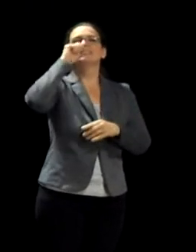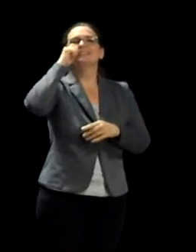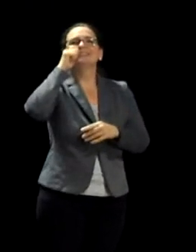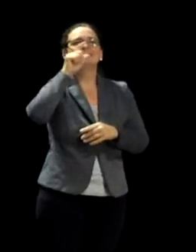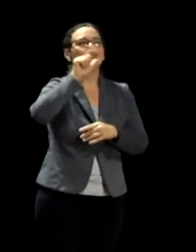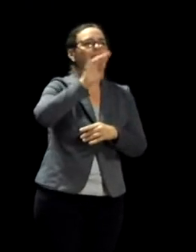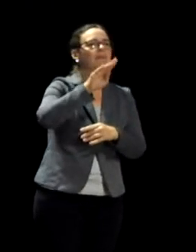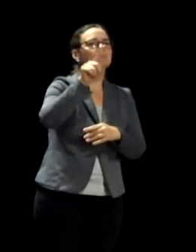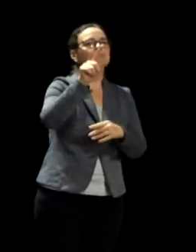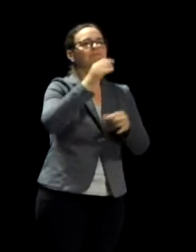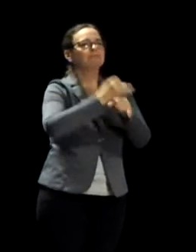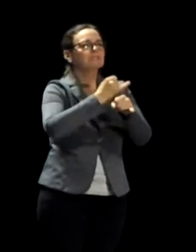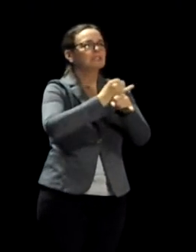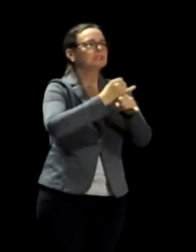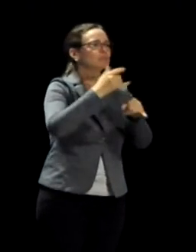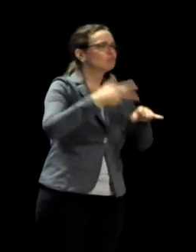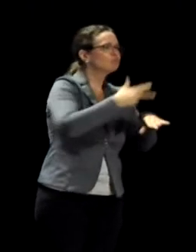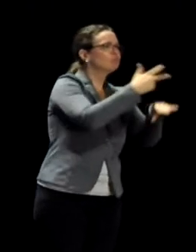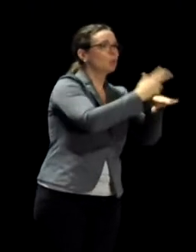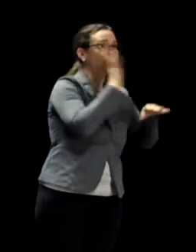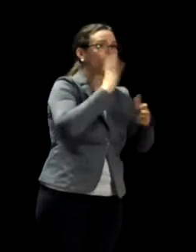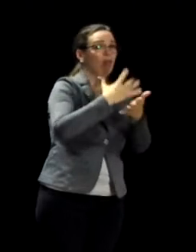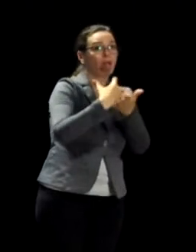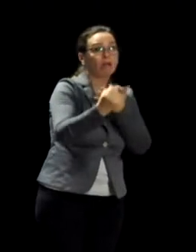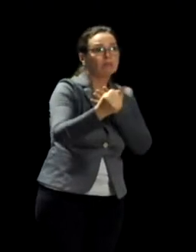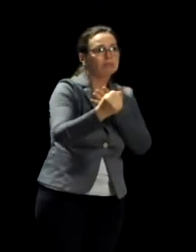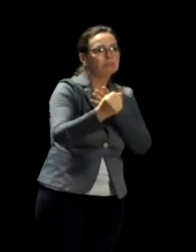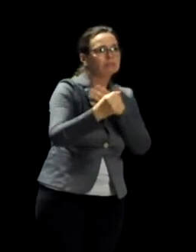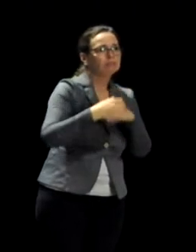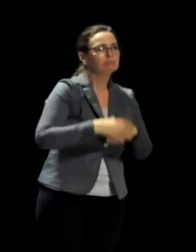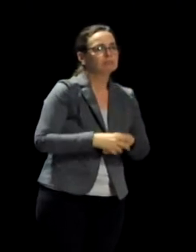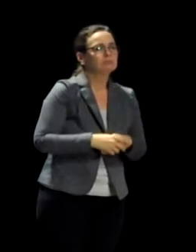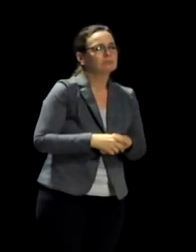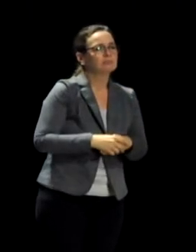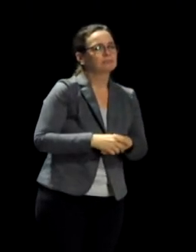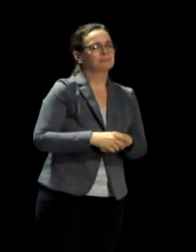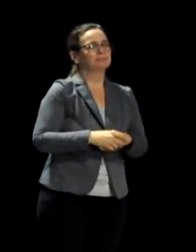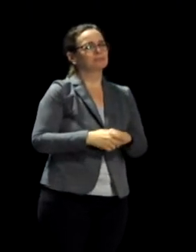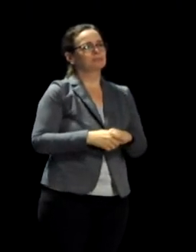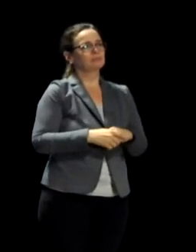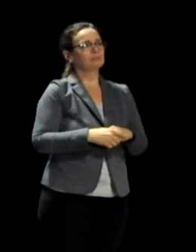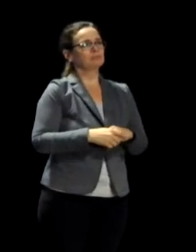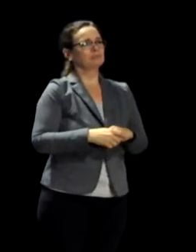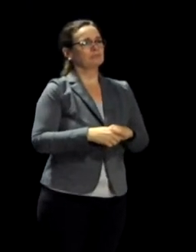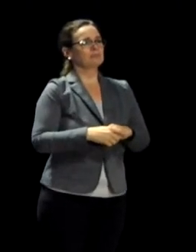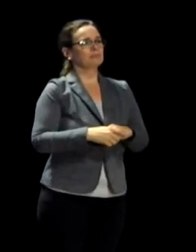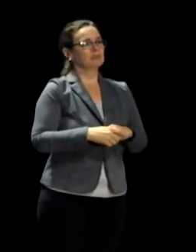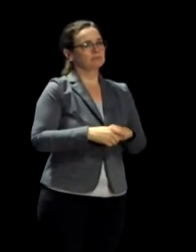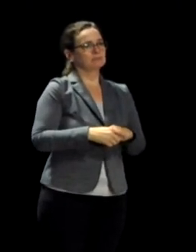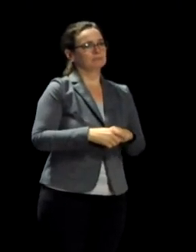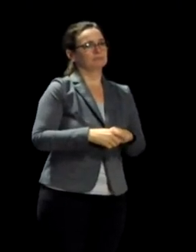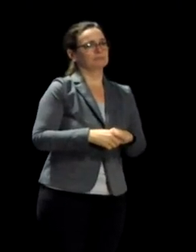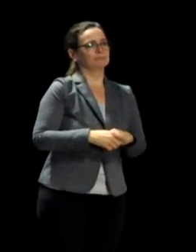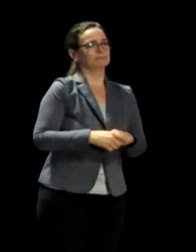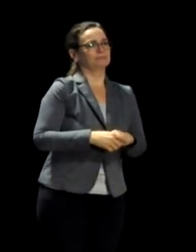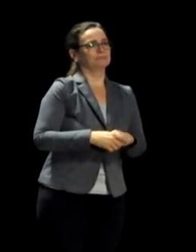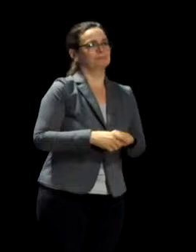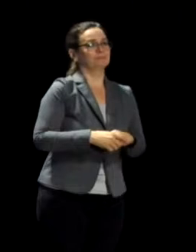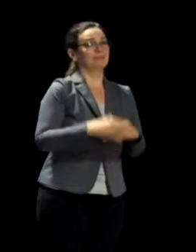job with building capacity, and there's more labs that are online now dedicated to this. So